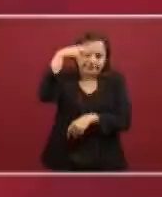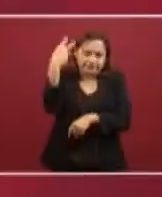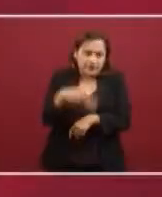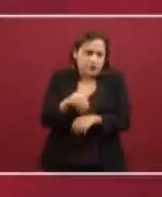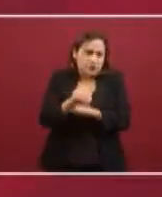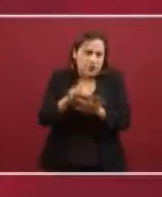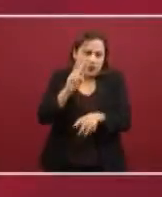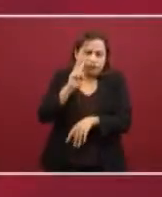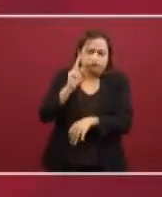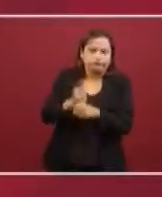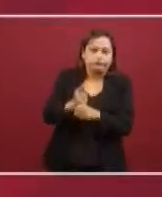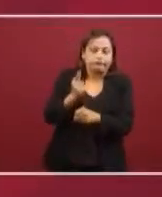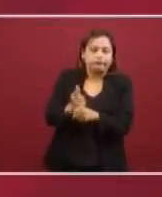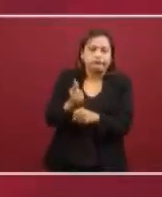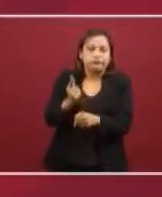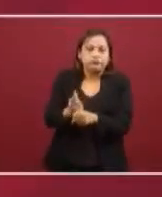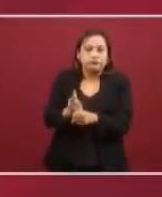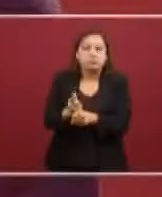force.